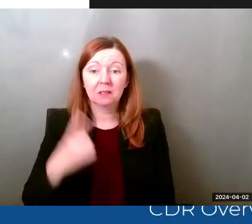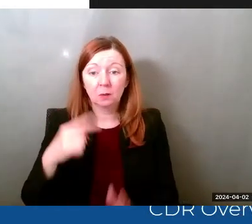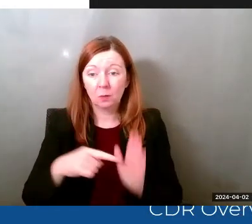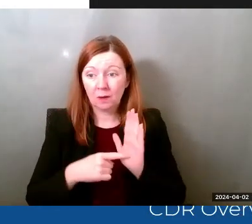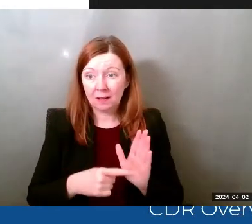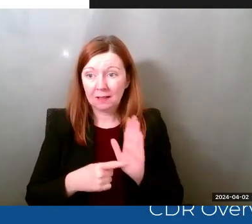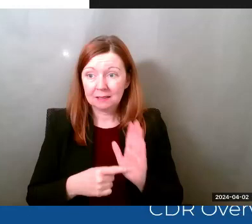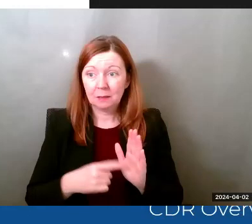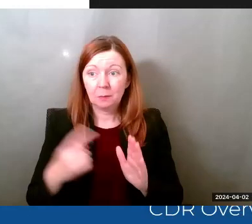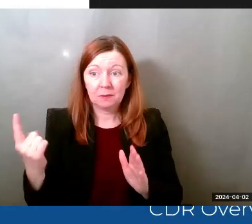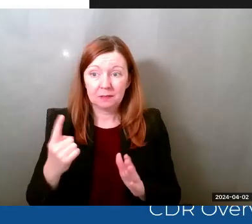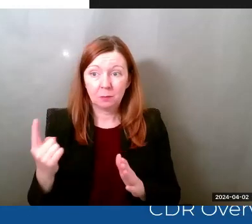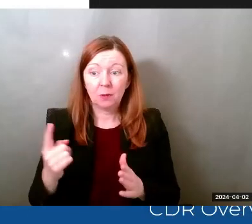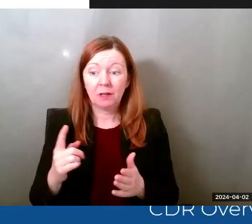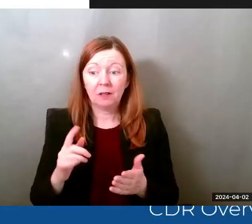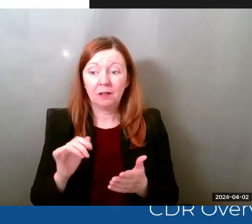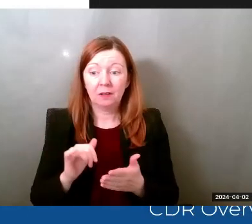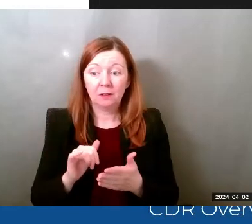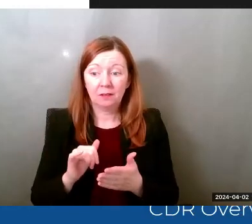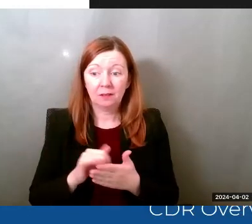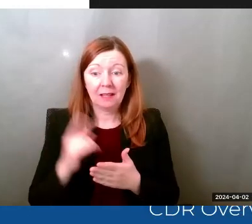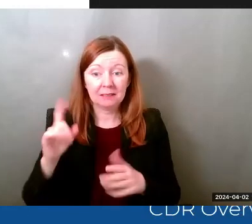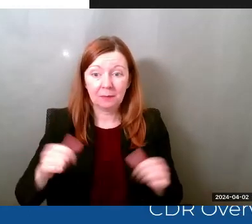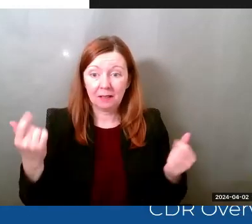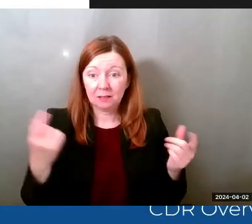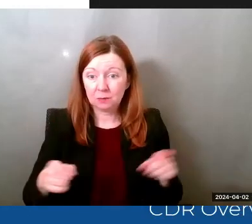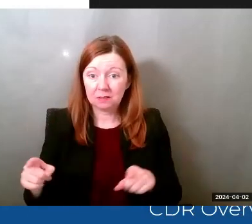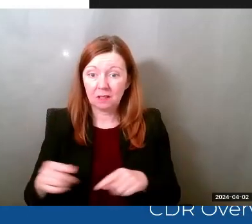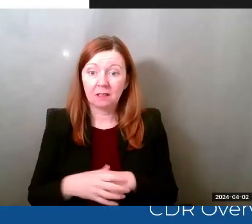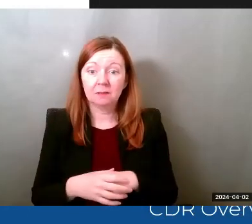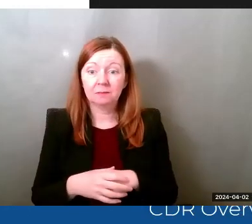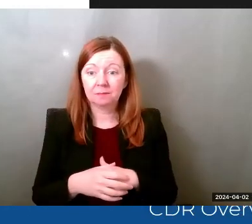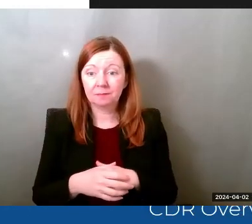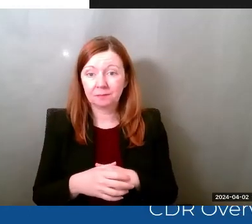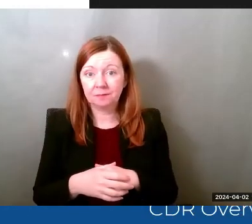though of somewhere where something else was done is the